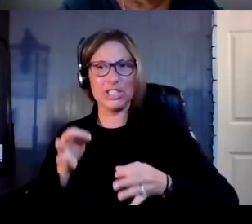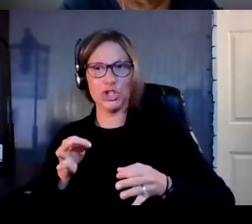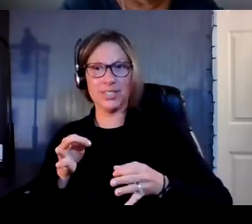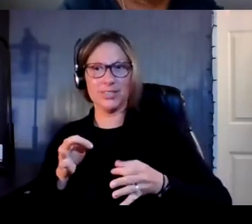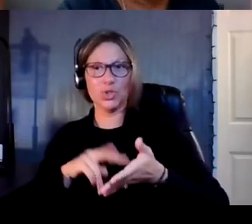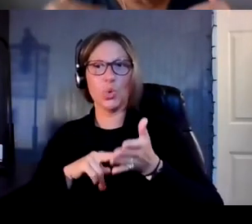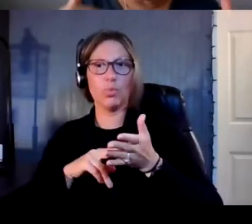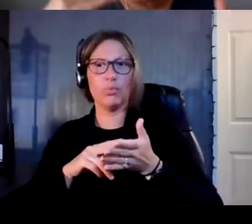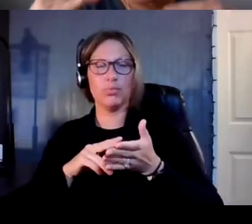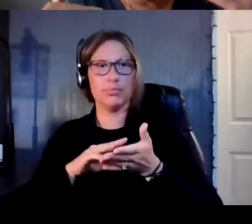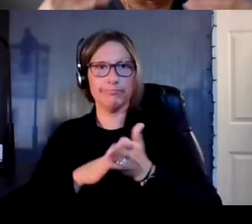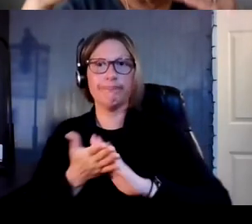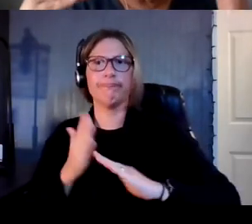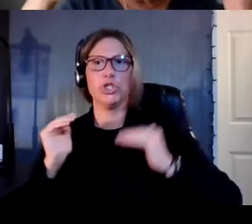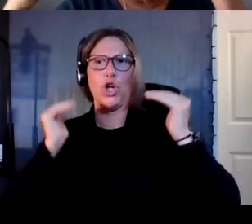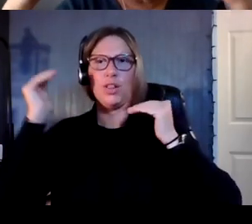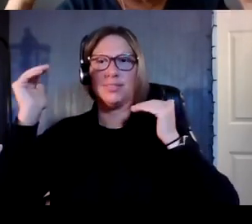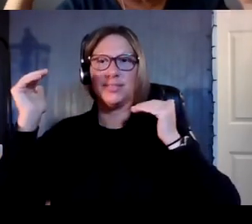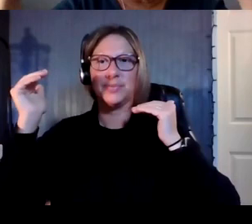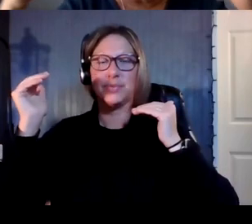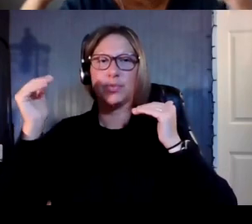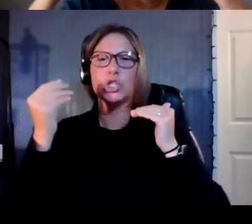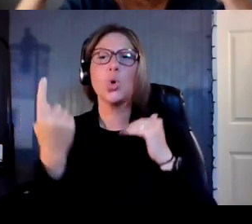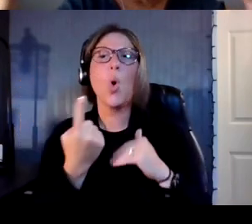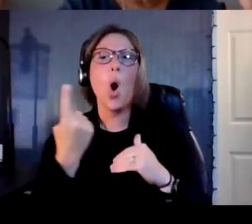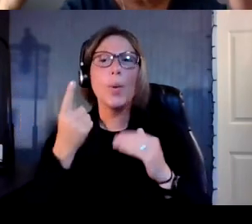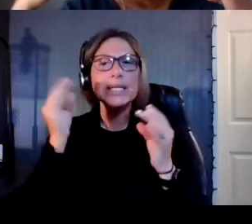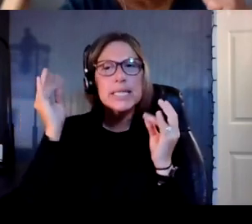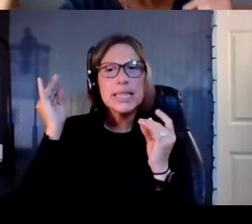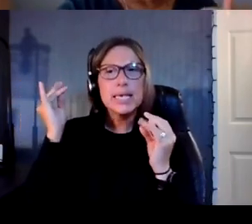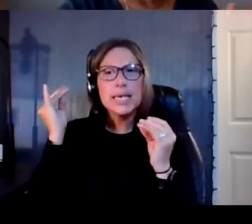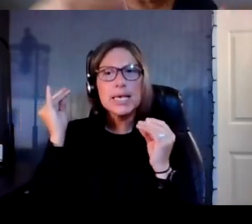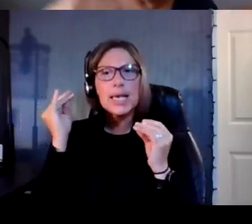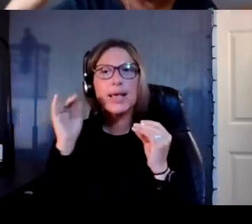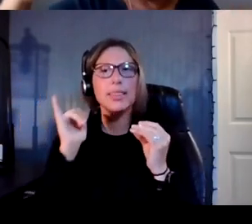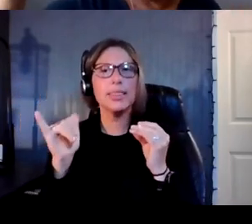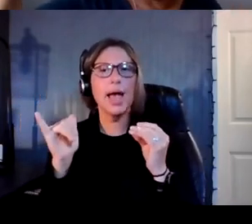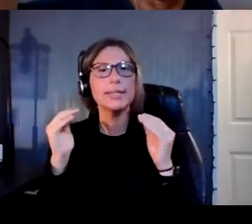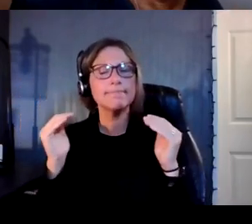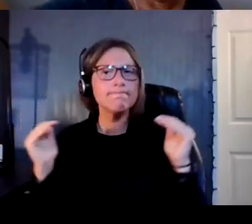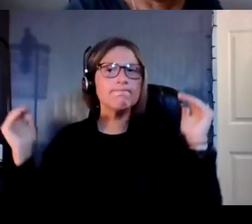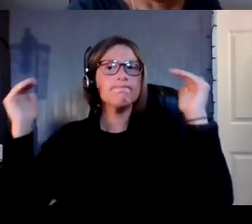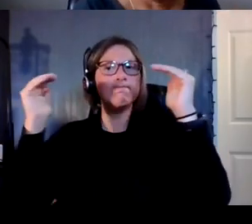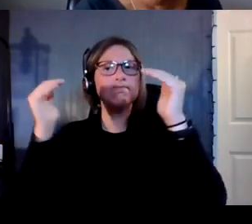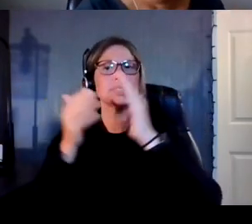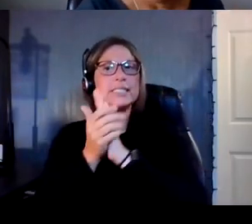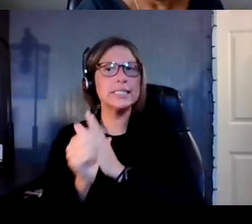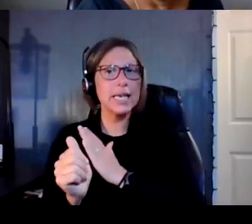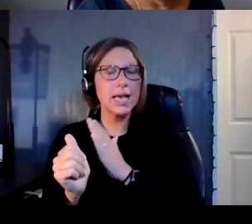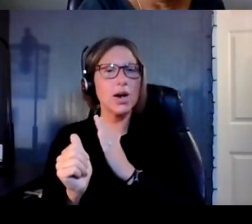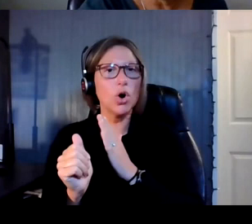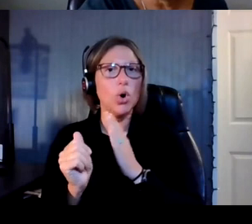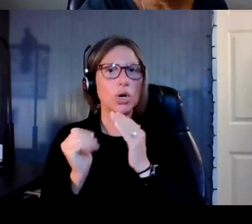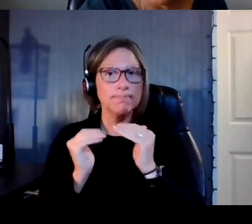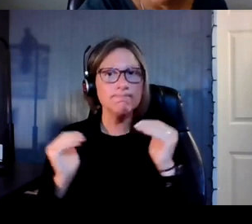adults. So always thinking in terms of that's a higher level skill, and we're keeping it going. And